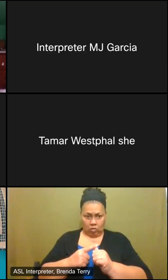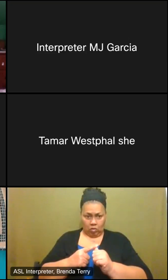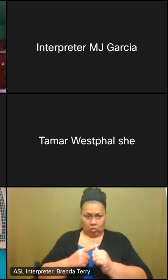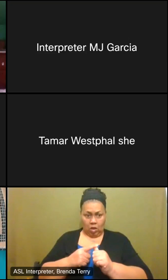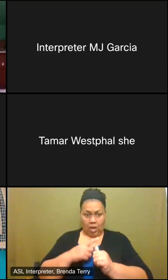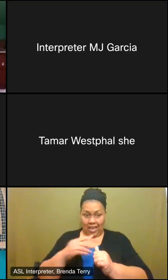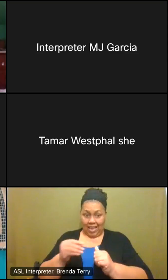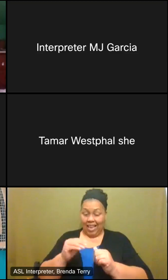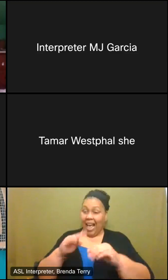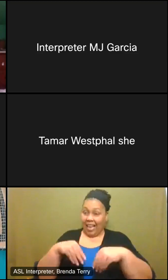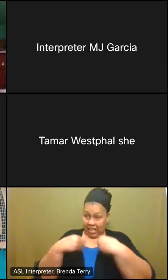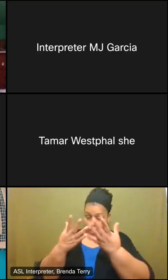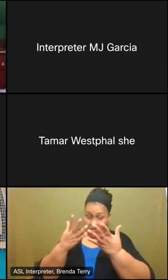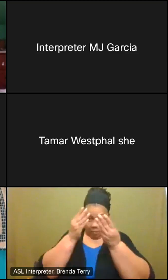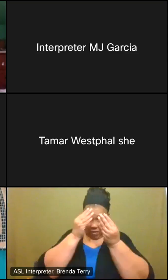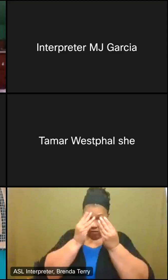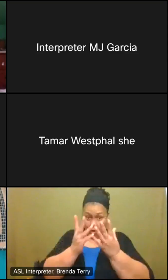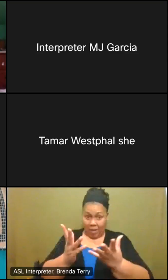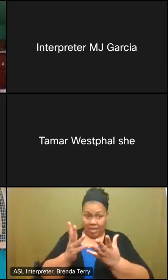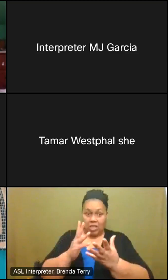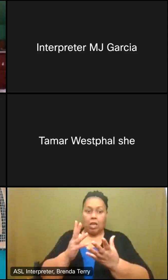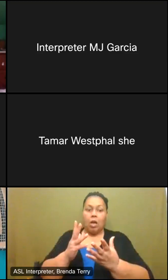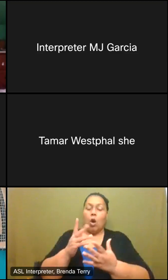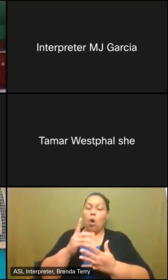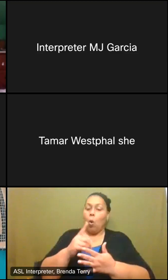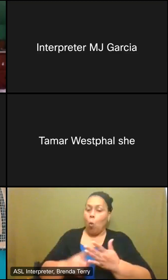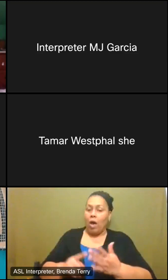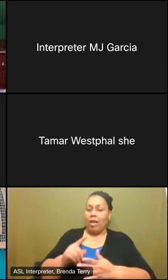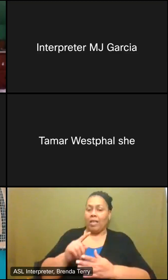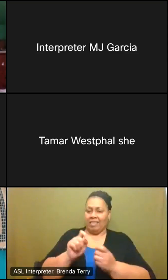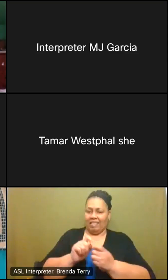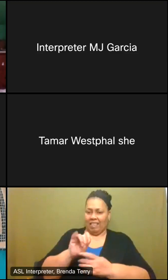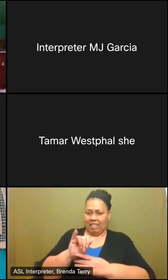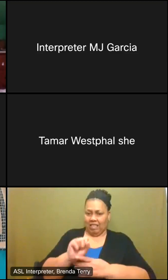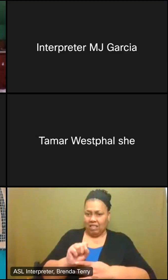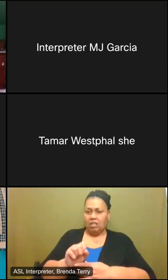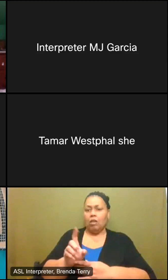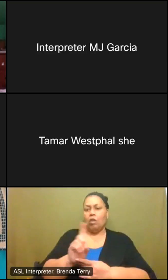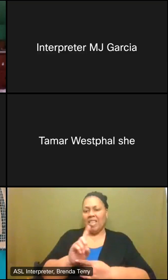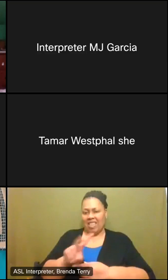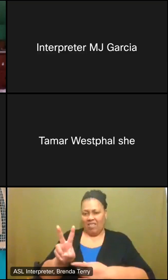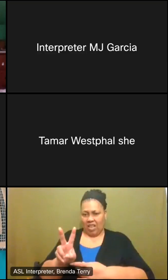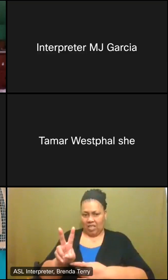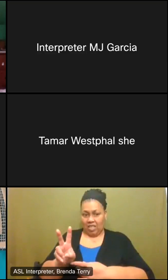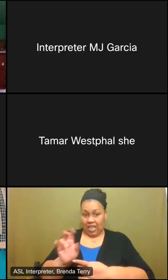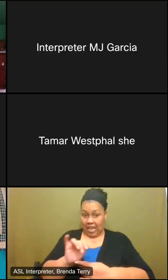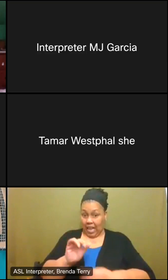Give them information about what is domestic violence, because like Maria